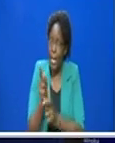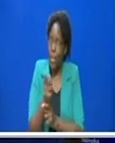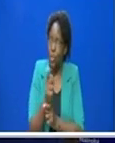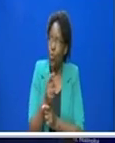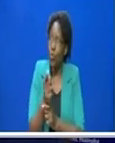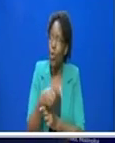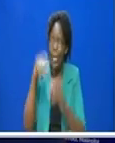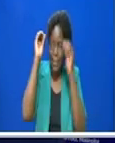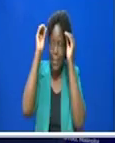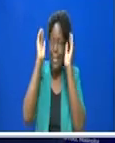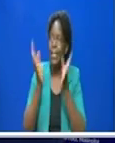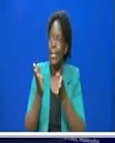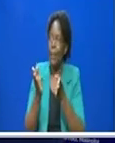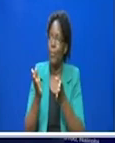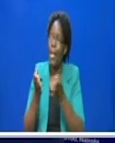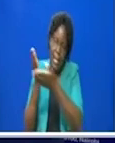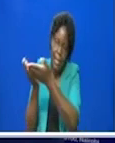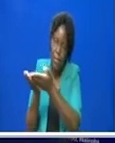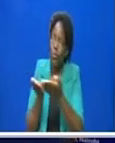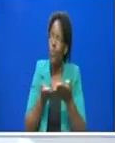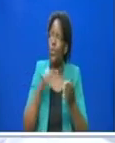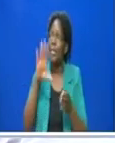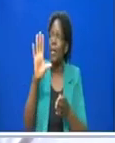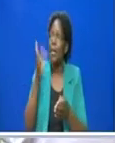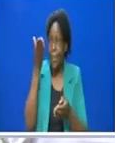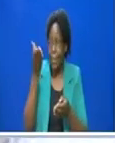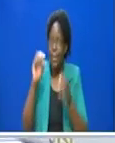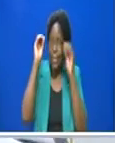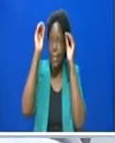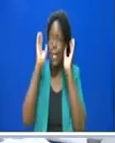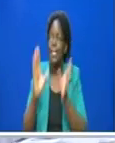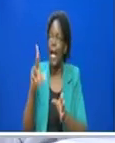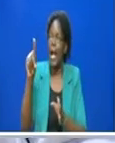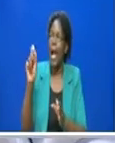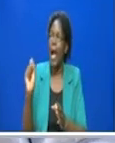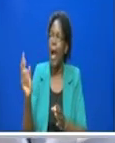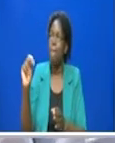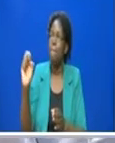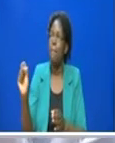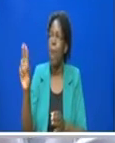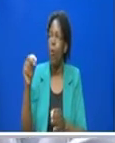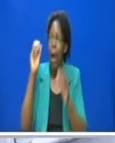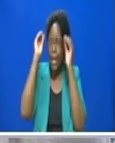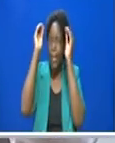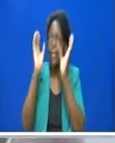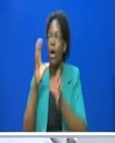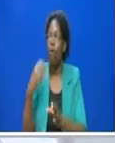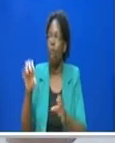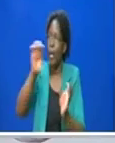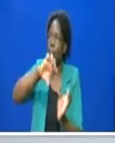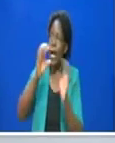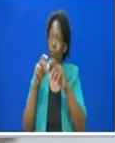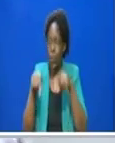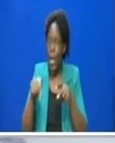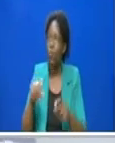Mwalimu. Yes. Kindly introduce yourself to the viewer. I am Teacher Ruben Kamau, a teacher of chemistry, and today we are